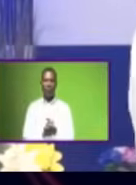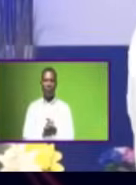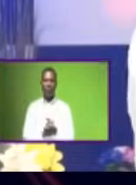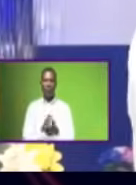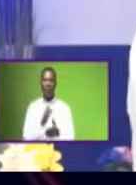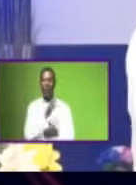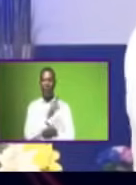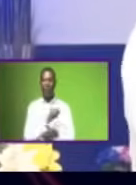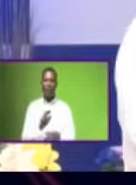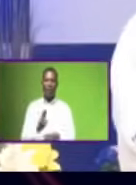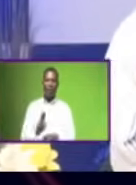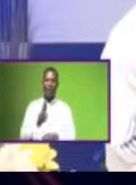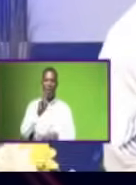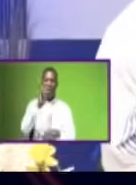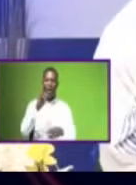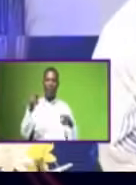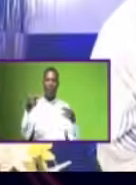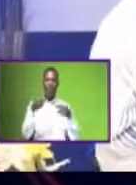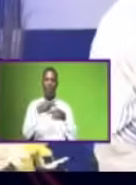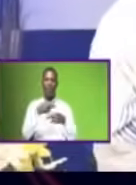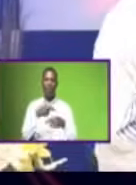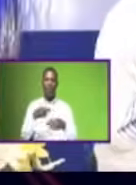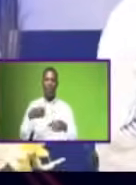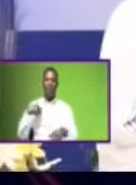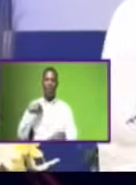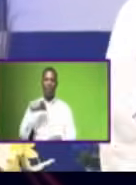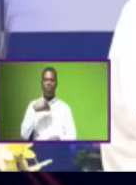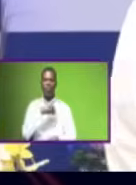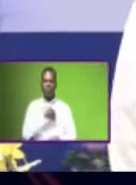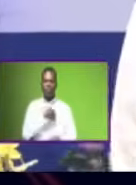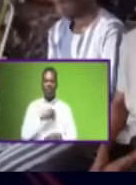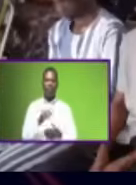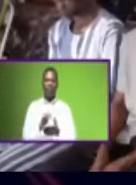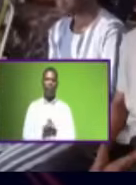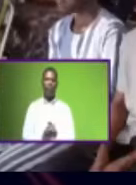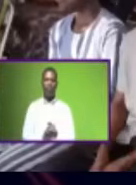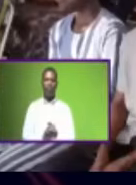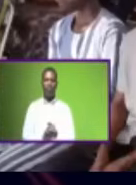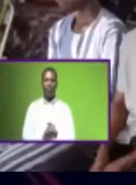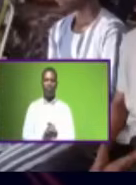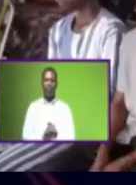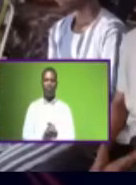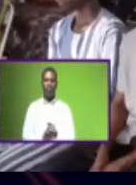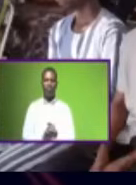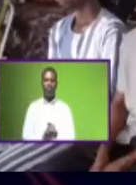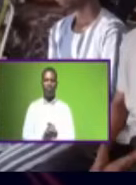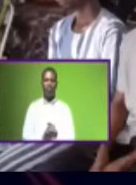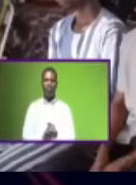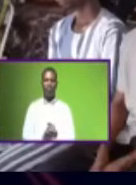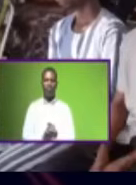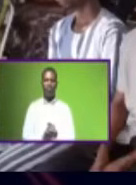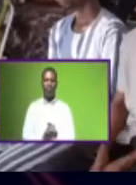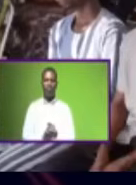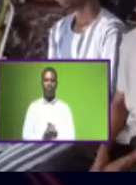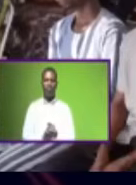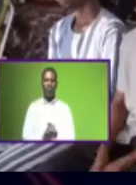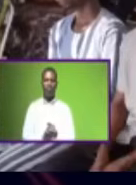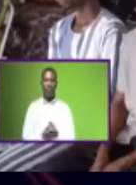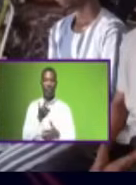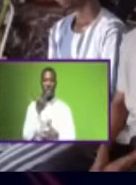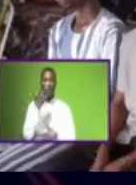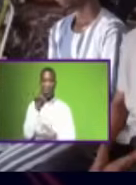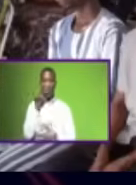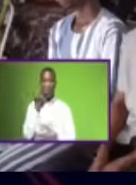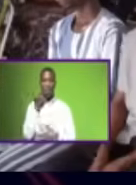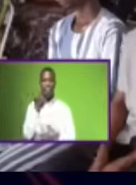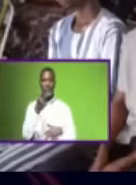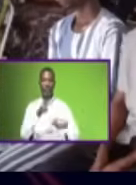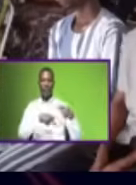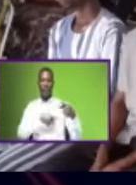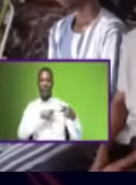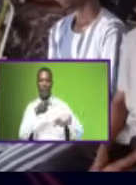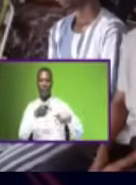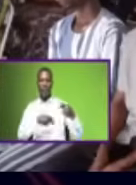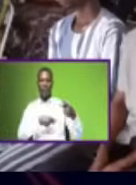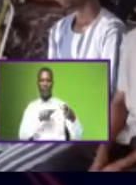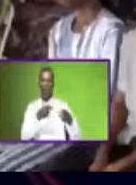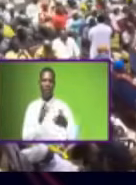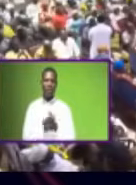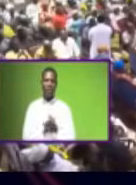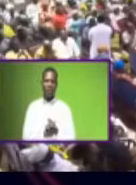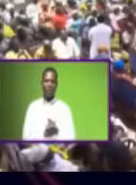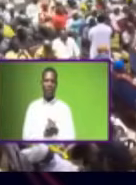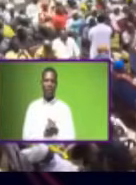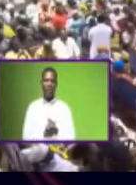room. And also for the children of the upper room. It is three things